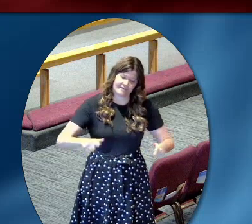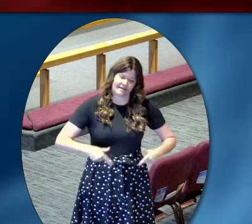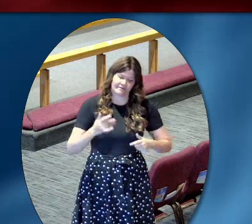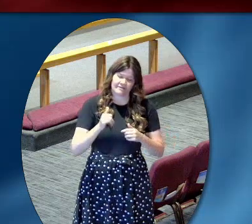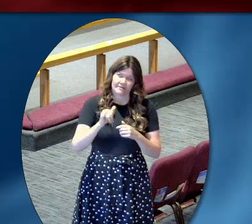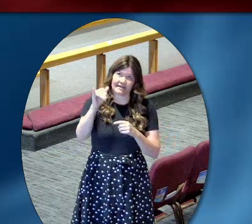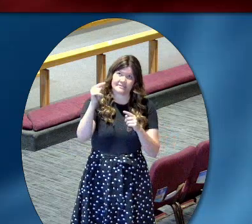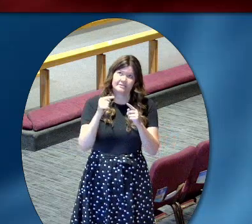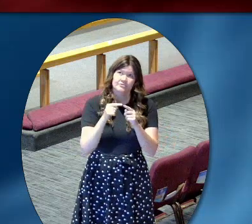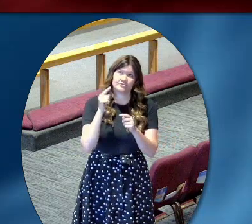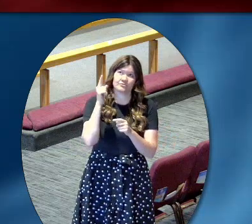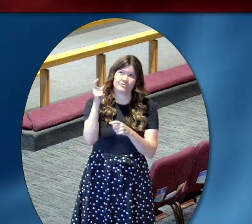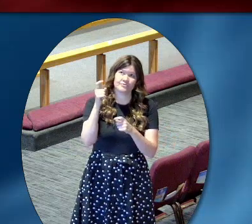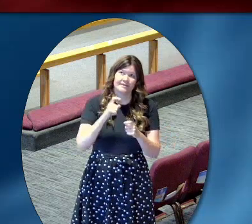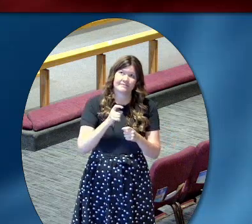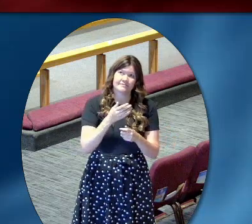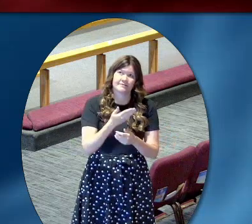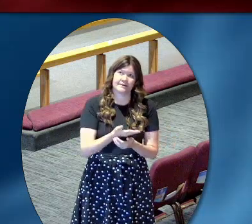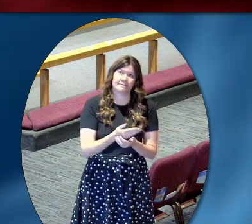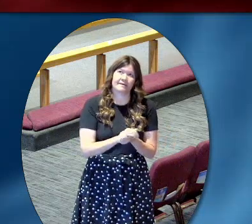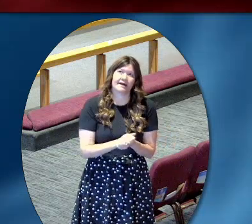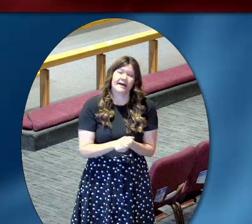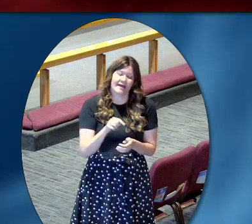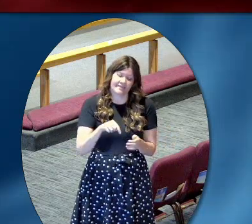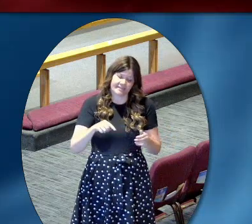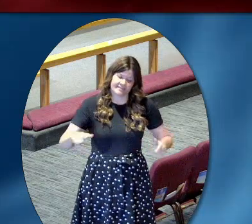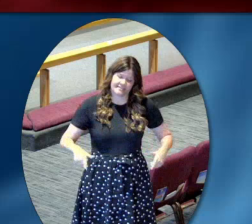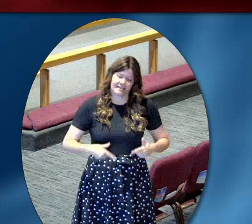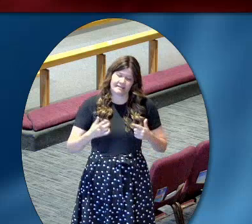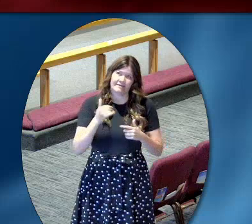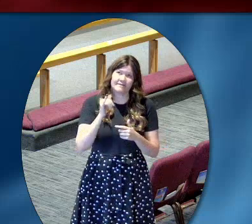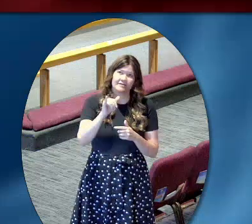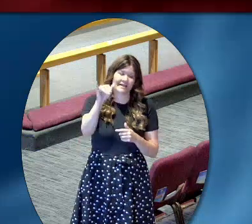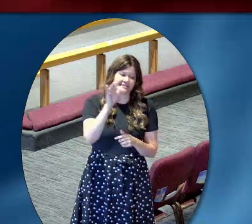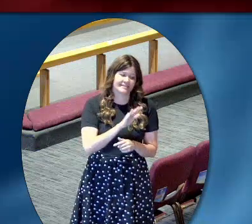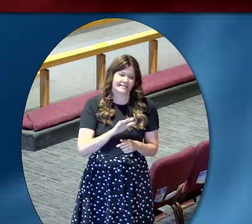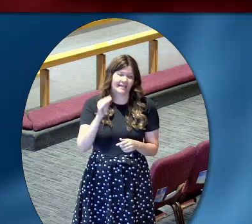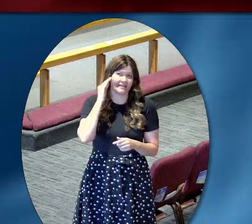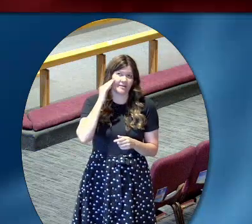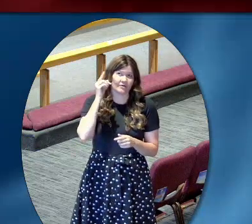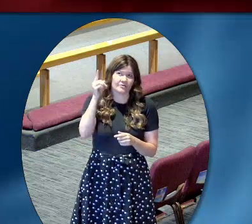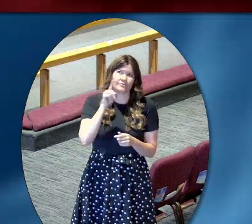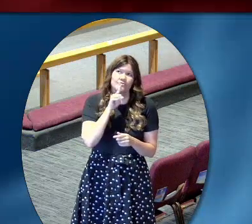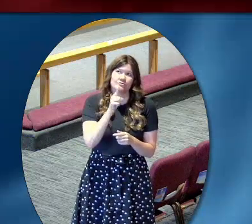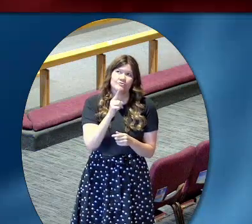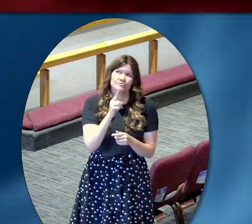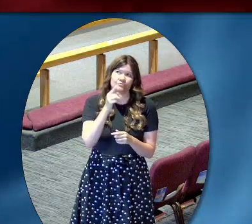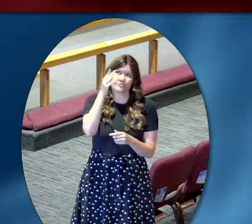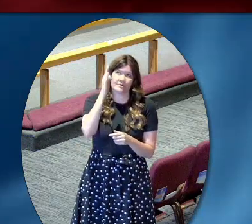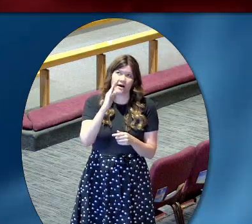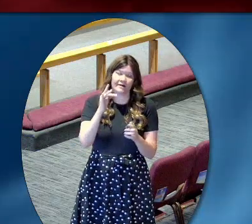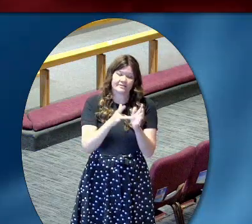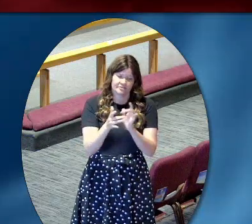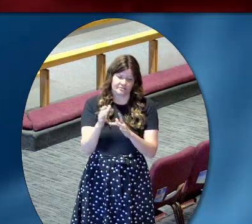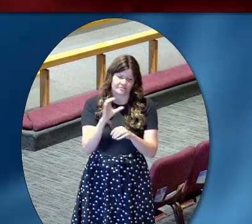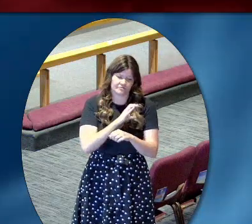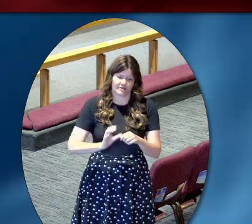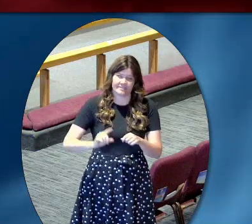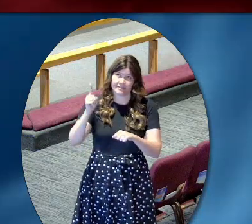him. And this is eternal life, that they know you, the only true God, and Jesus Christ, whom you have